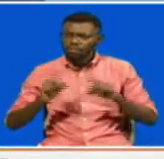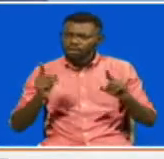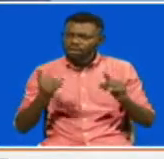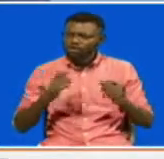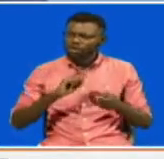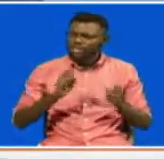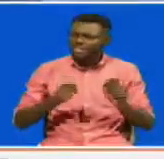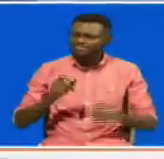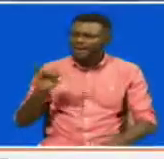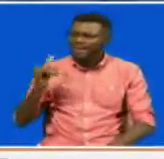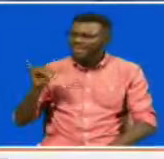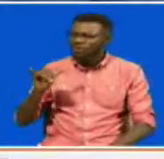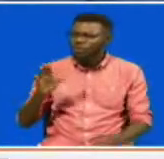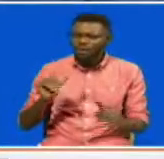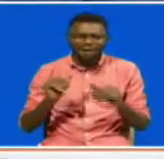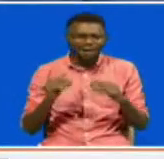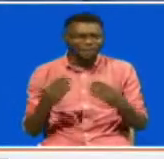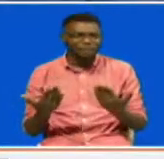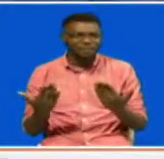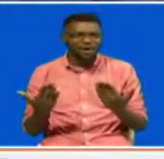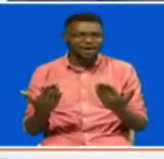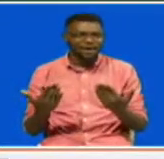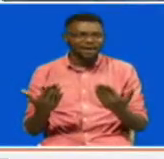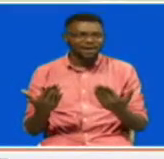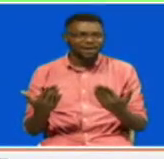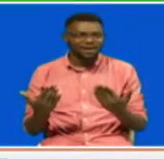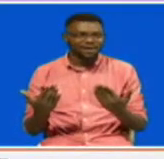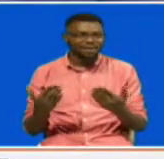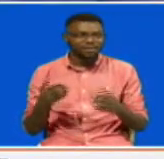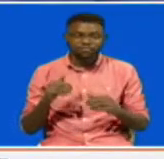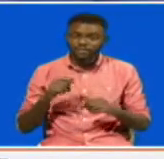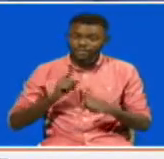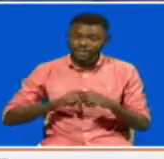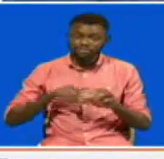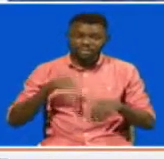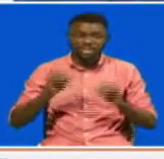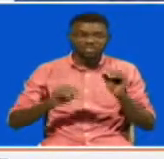happen? Thank you, Ken. Immediately after elections,